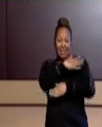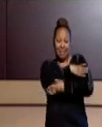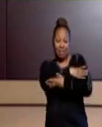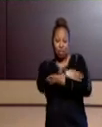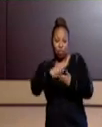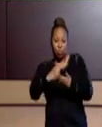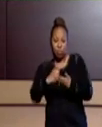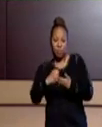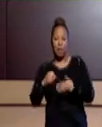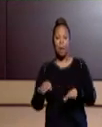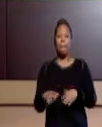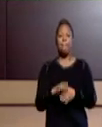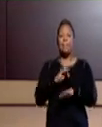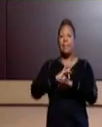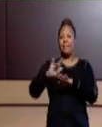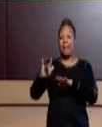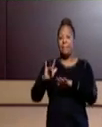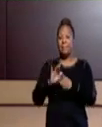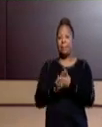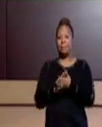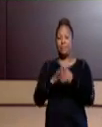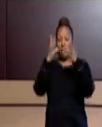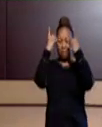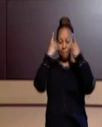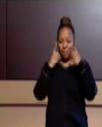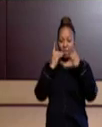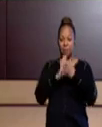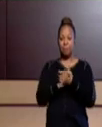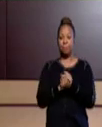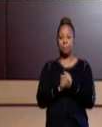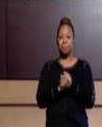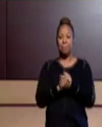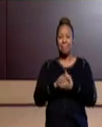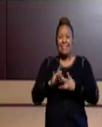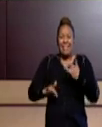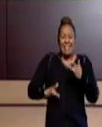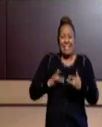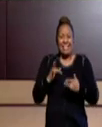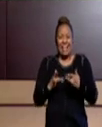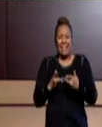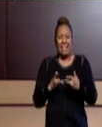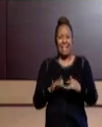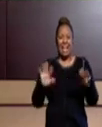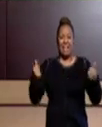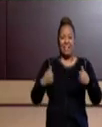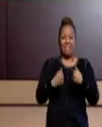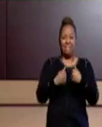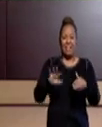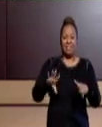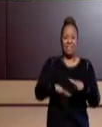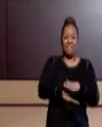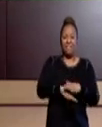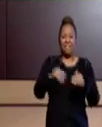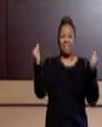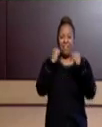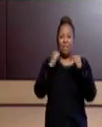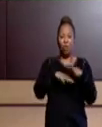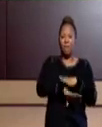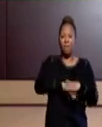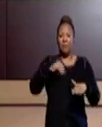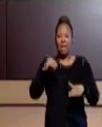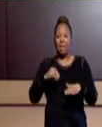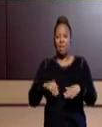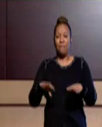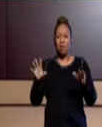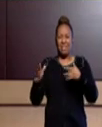and absent in depression and in anxiety, in the fight and flight. If you are constantly in